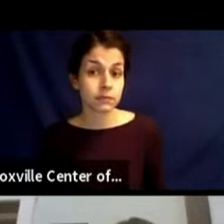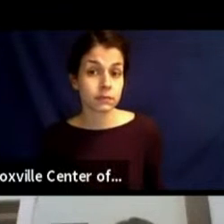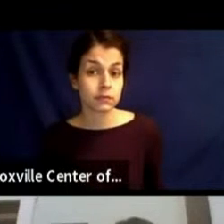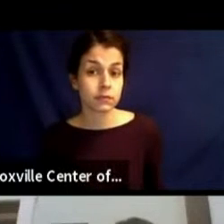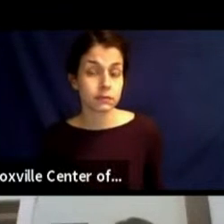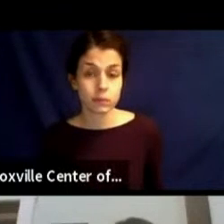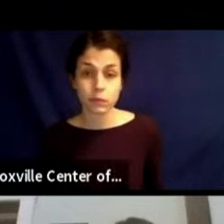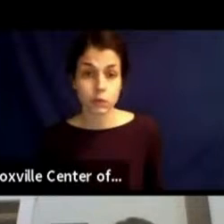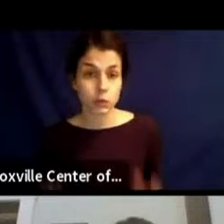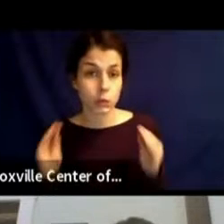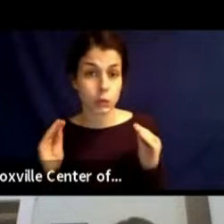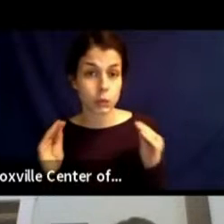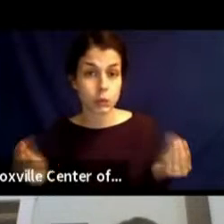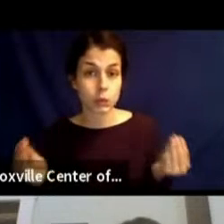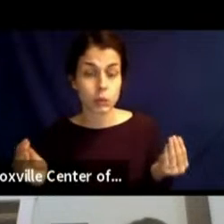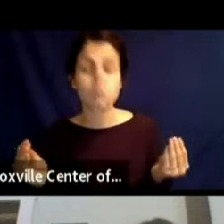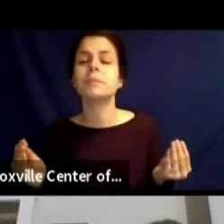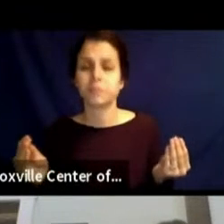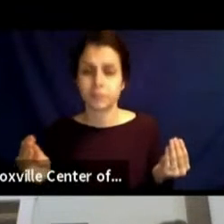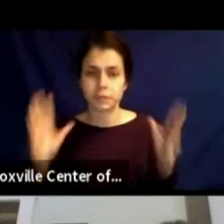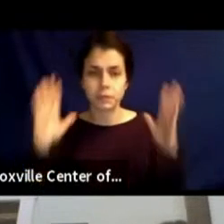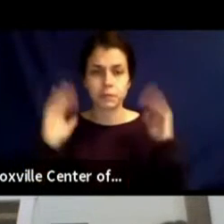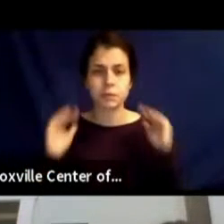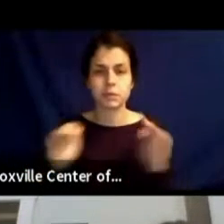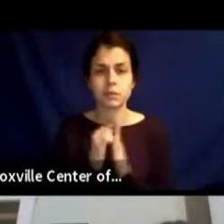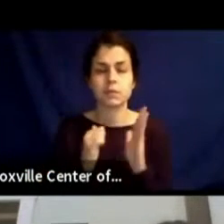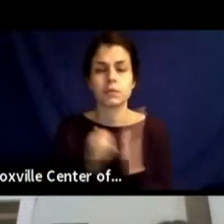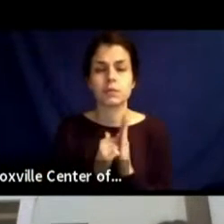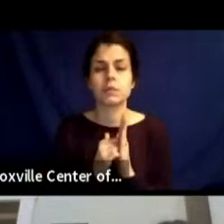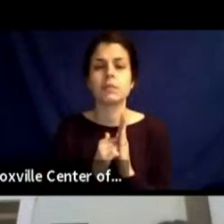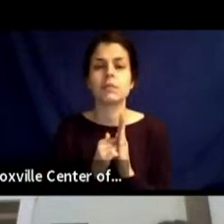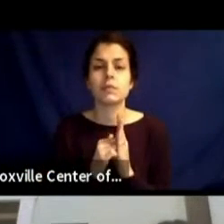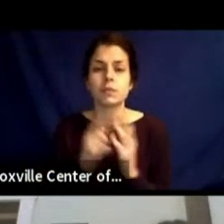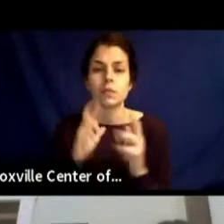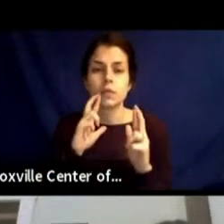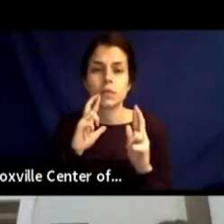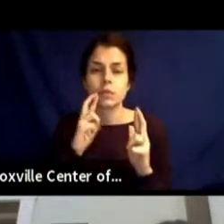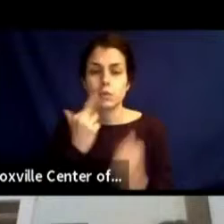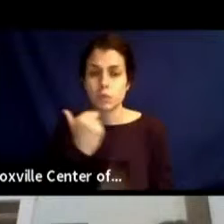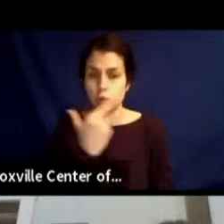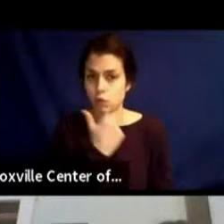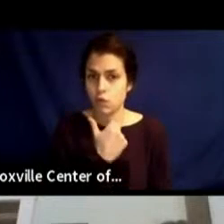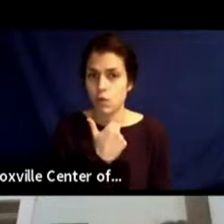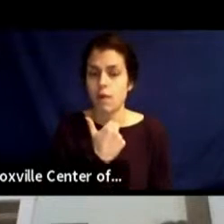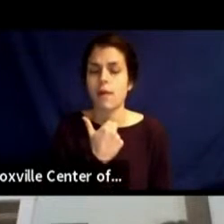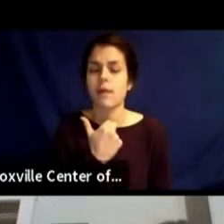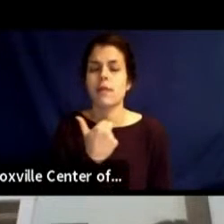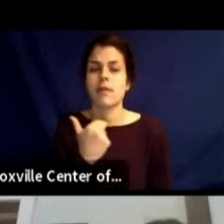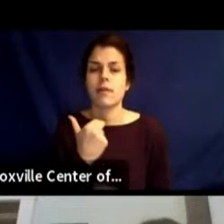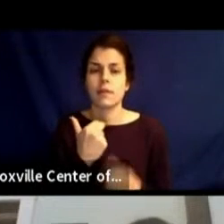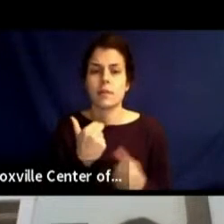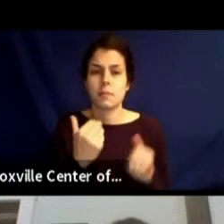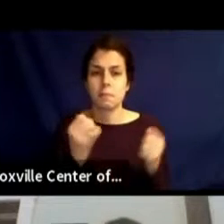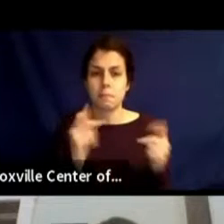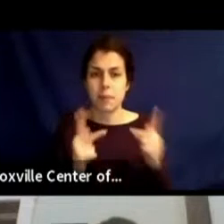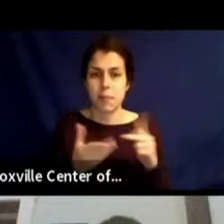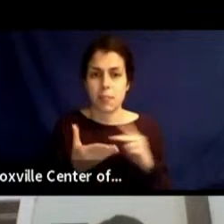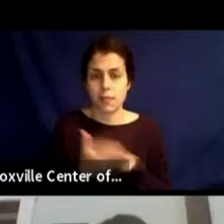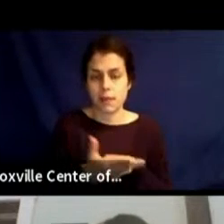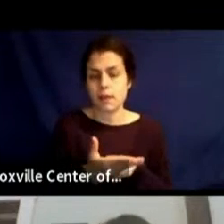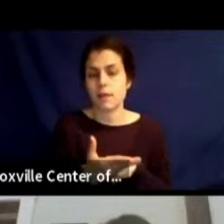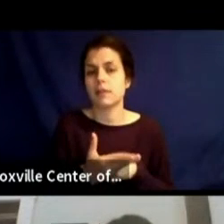If not, the next item is the restaurant occupancy limitation and early closure, which is